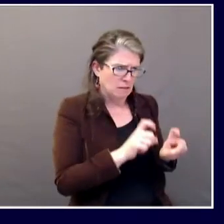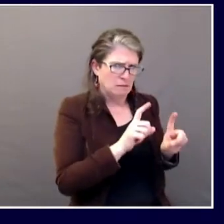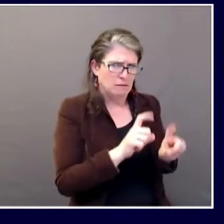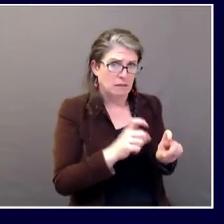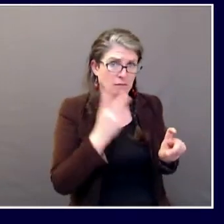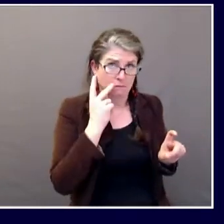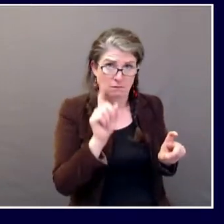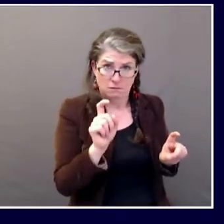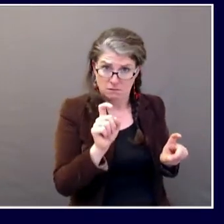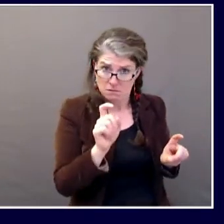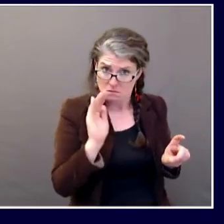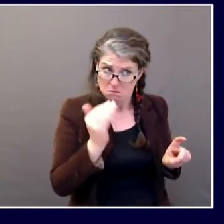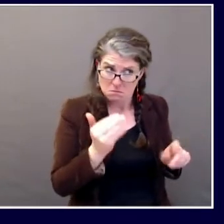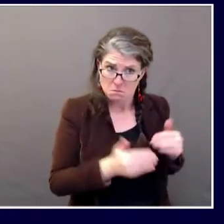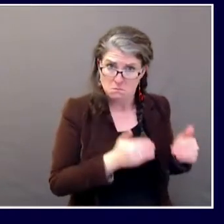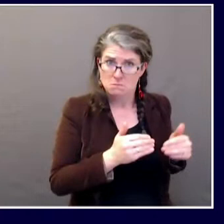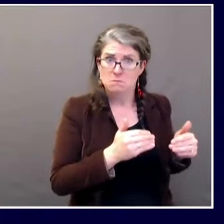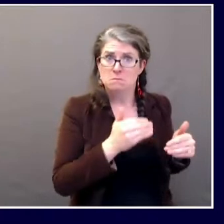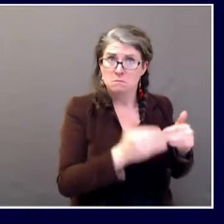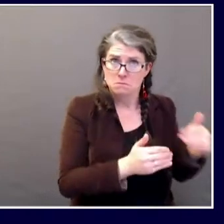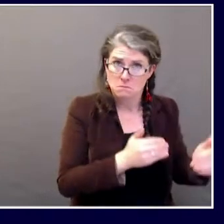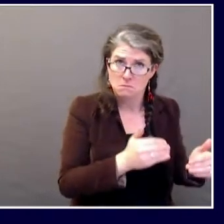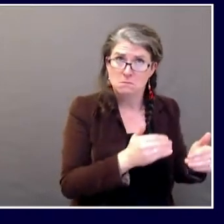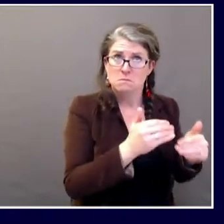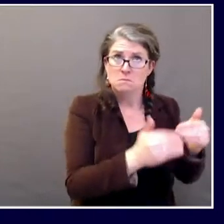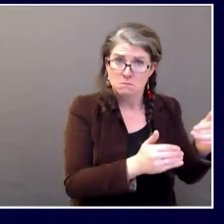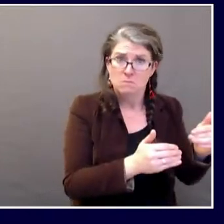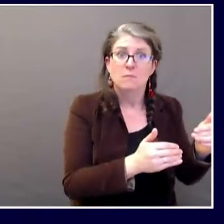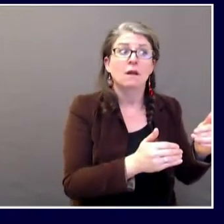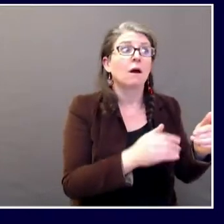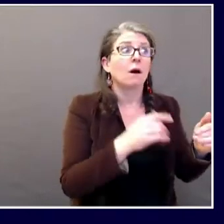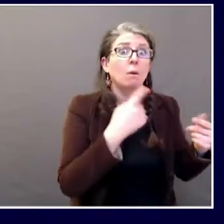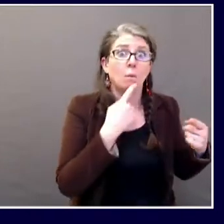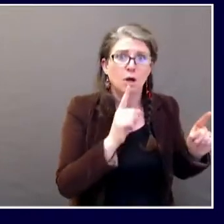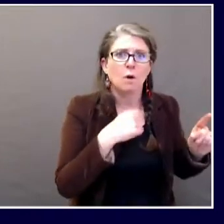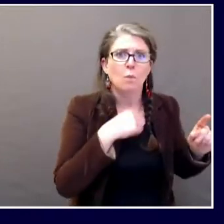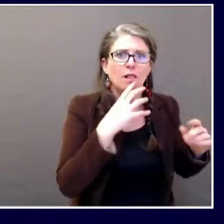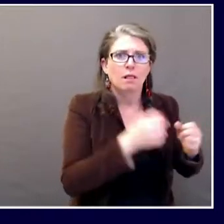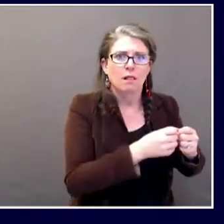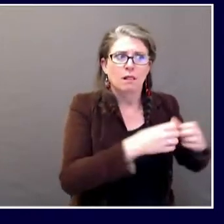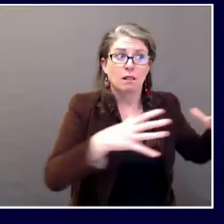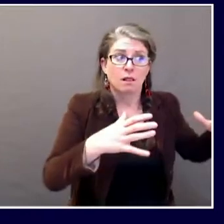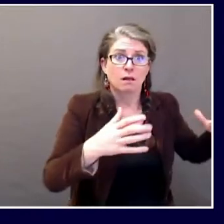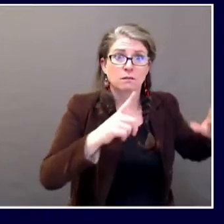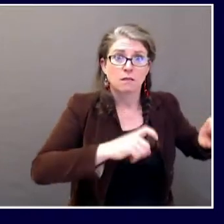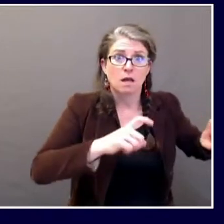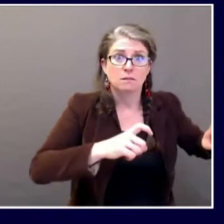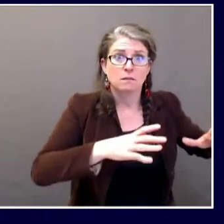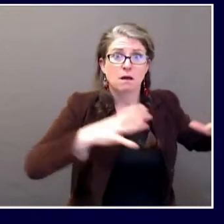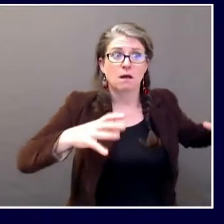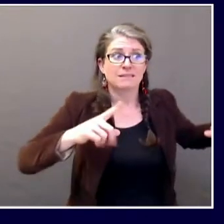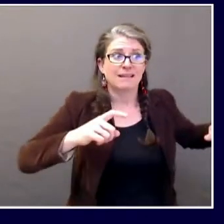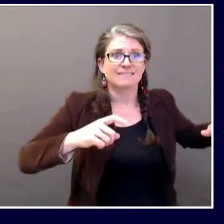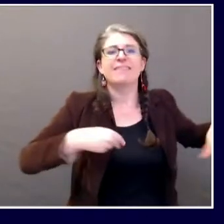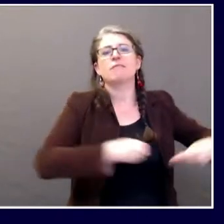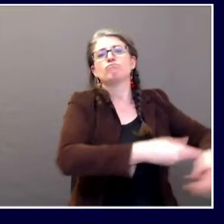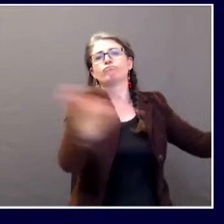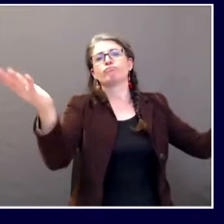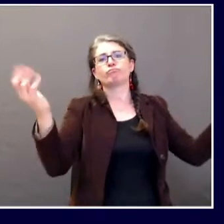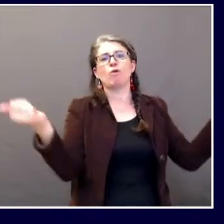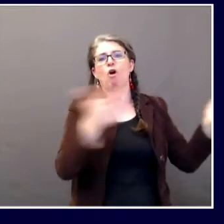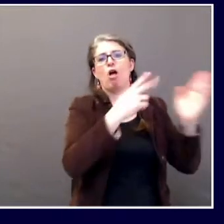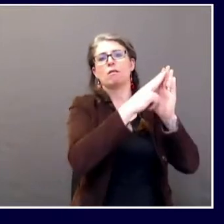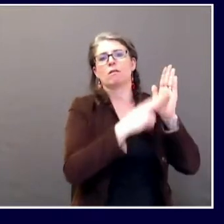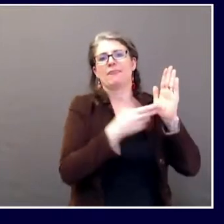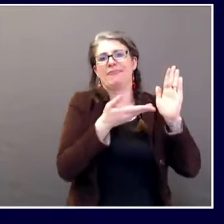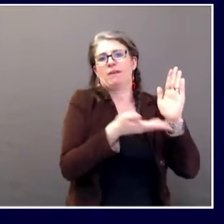their areas. So it's got to be something that we can scale really easily. All of those things are things that the federal solution was not able